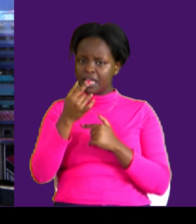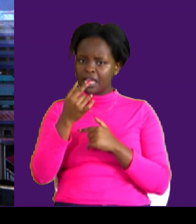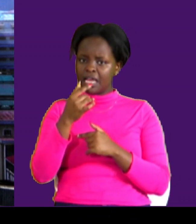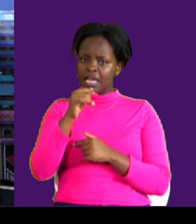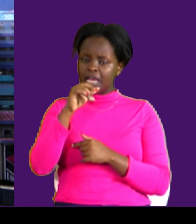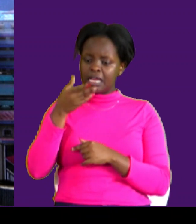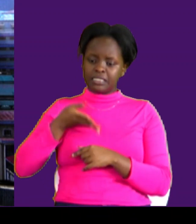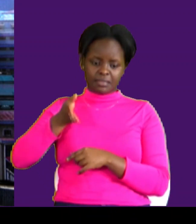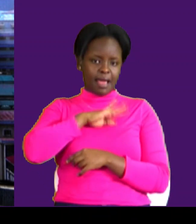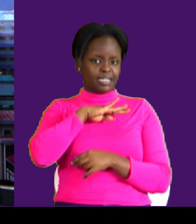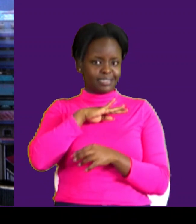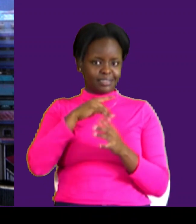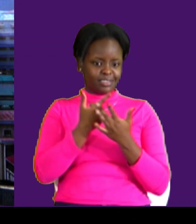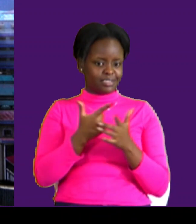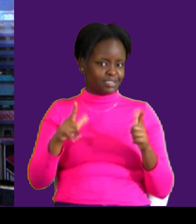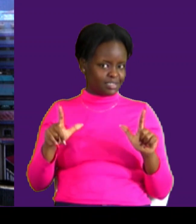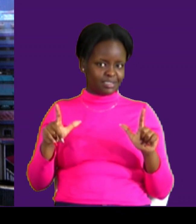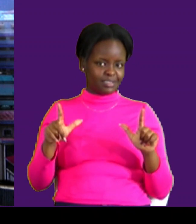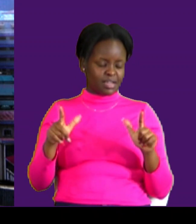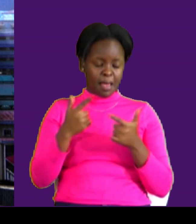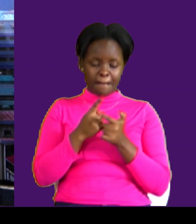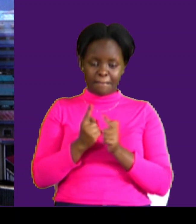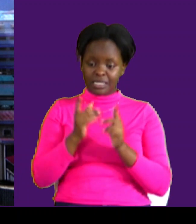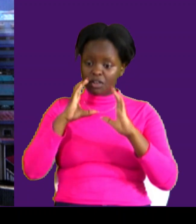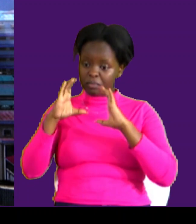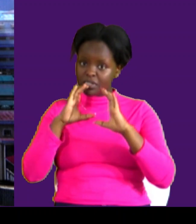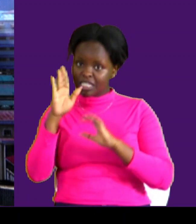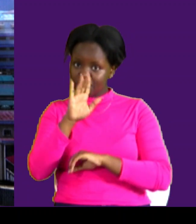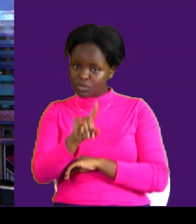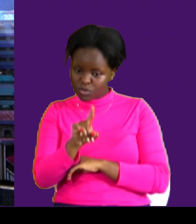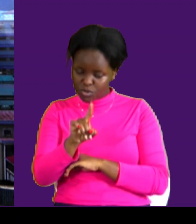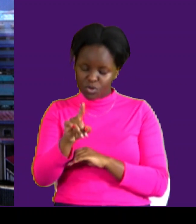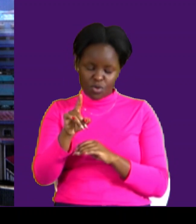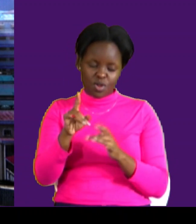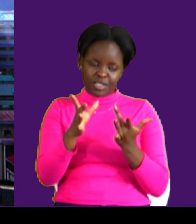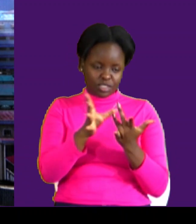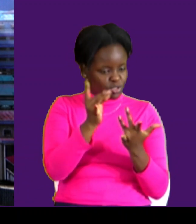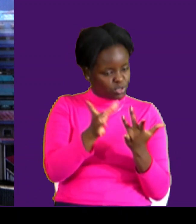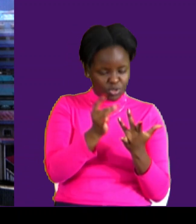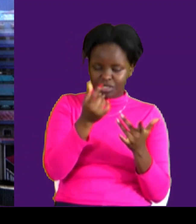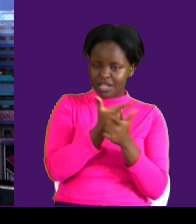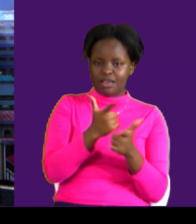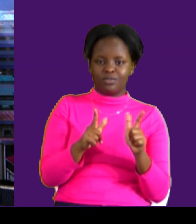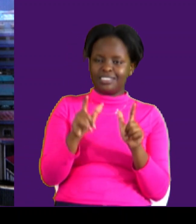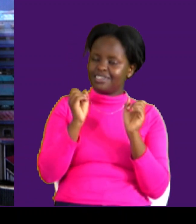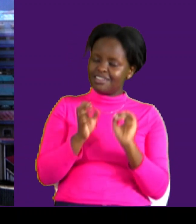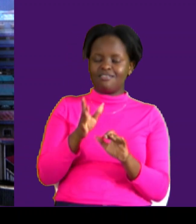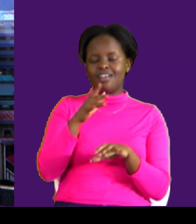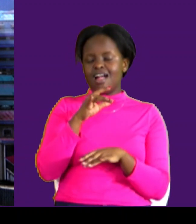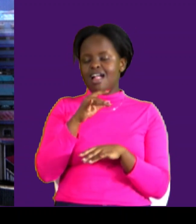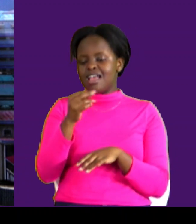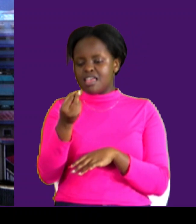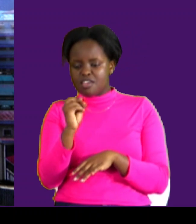is communicating to you. Yeah, is communicating to you in your preferred language, whether you like Kikuyu, whether you like Kamba.